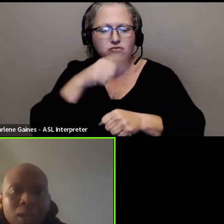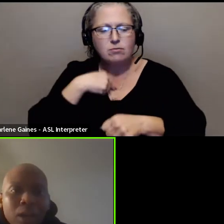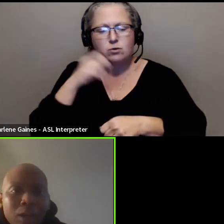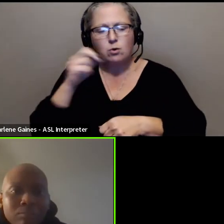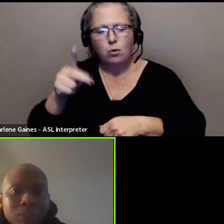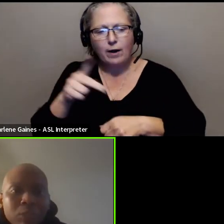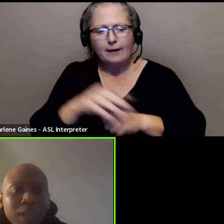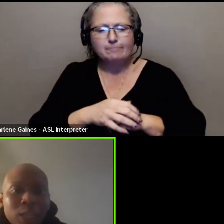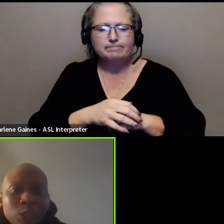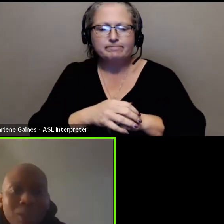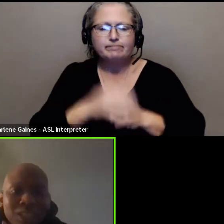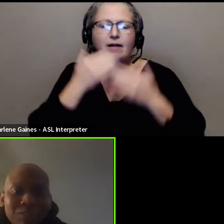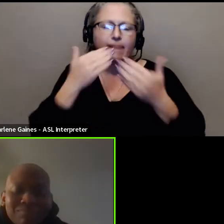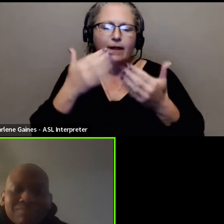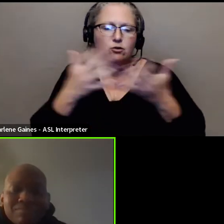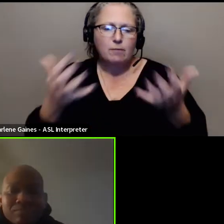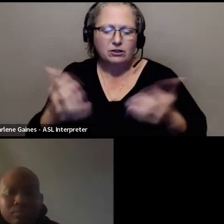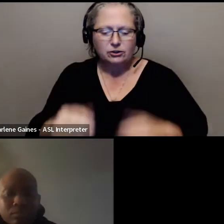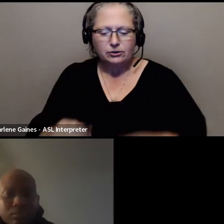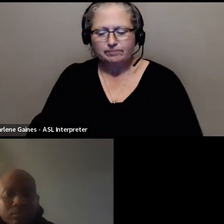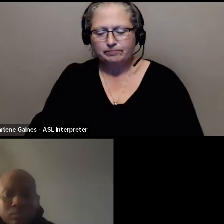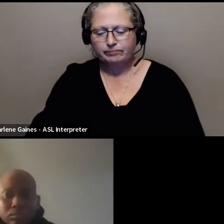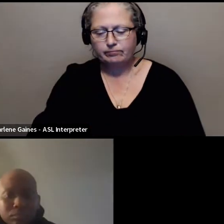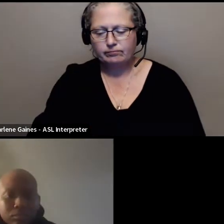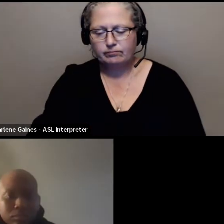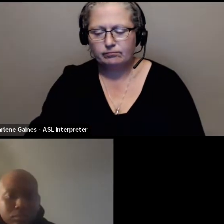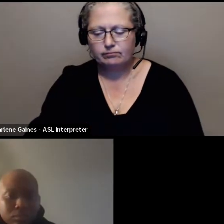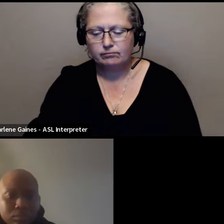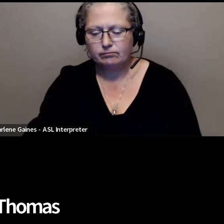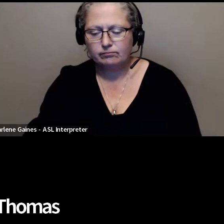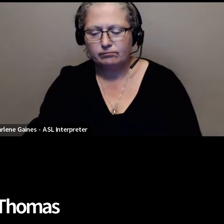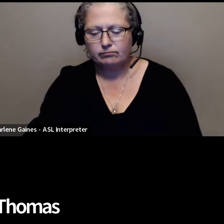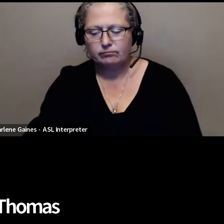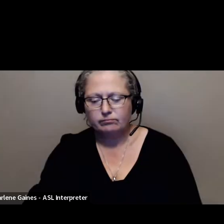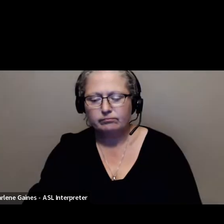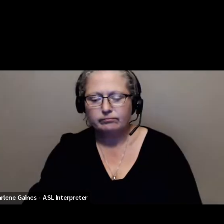okay. So thank you so much. Thank you. Okay.